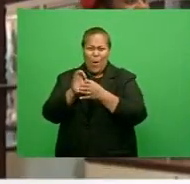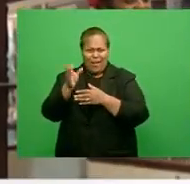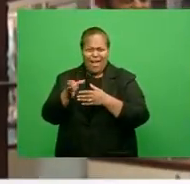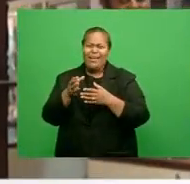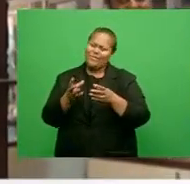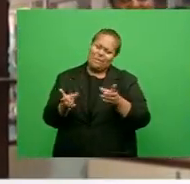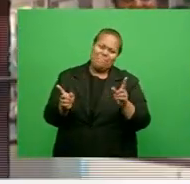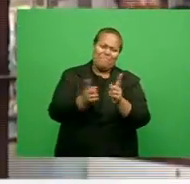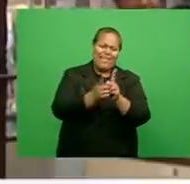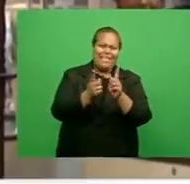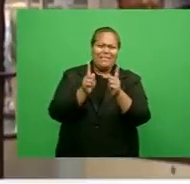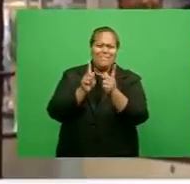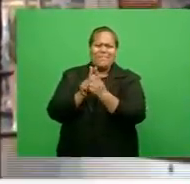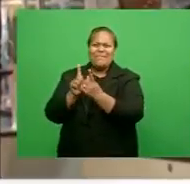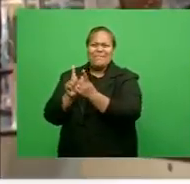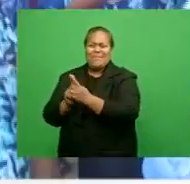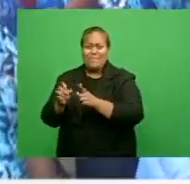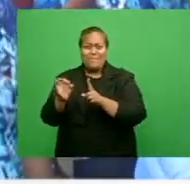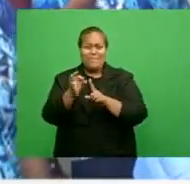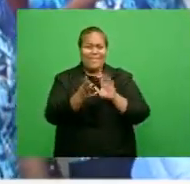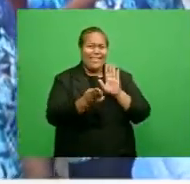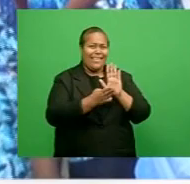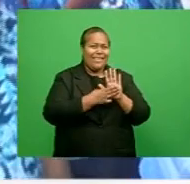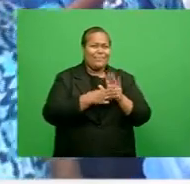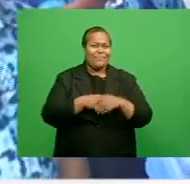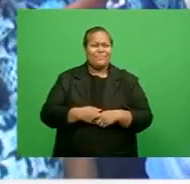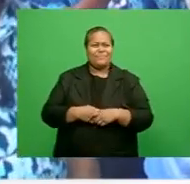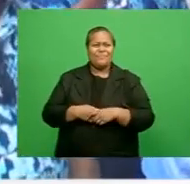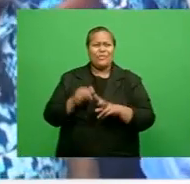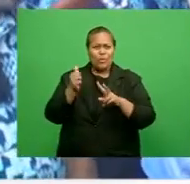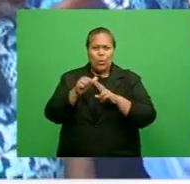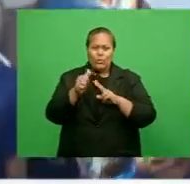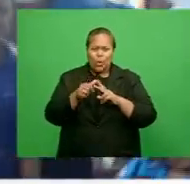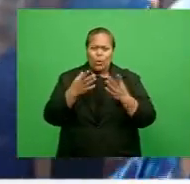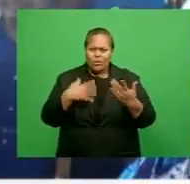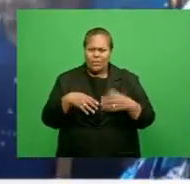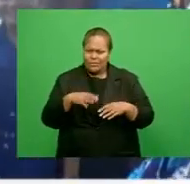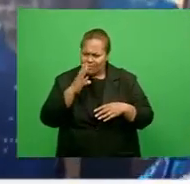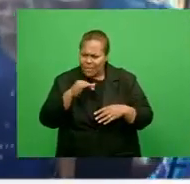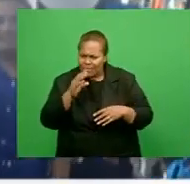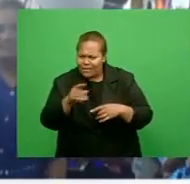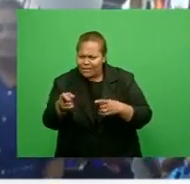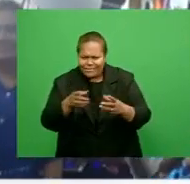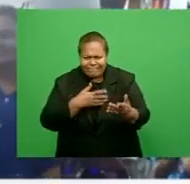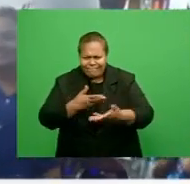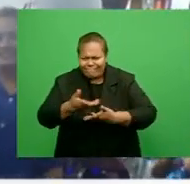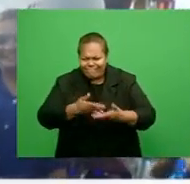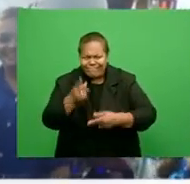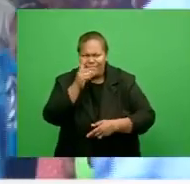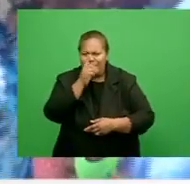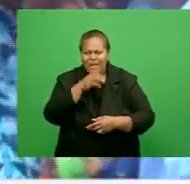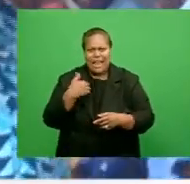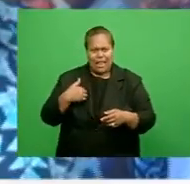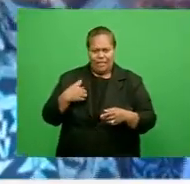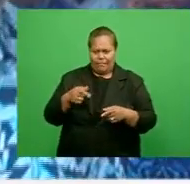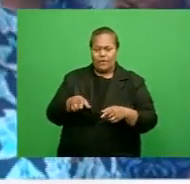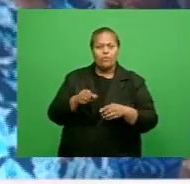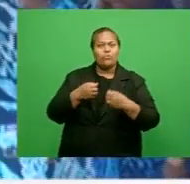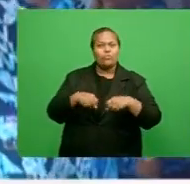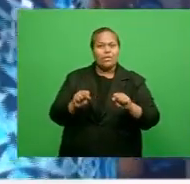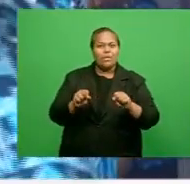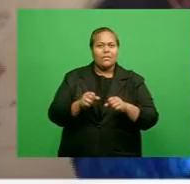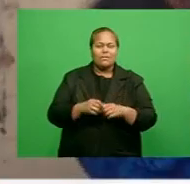on sale. The Prime Minister was also spotted speaking with people living on the streets. Many approached the Prime Minister for